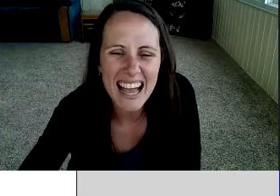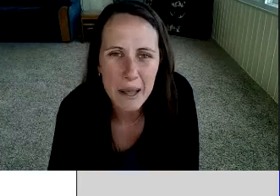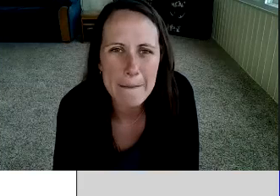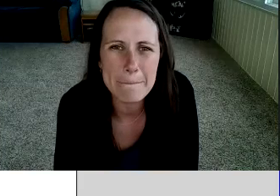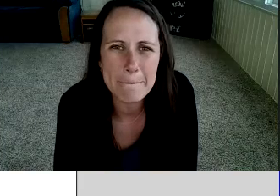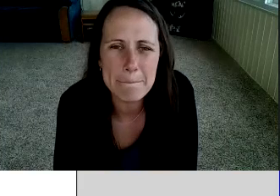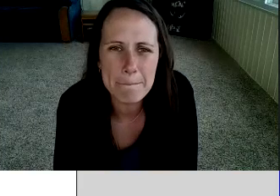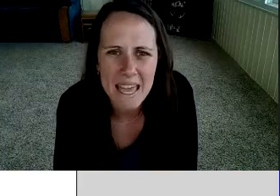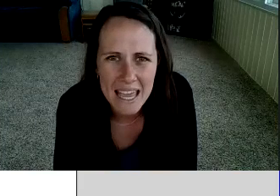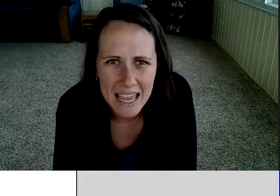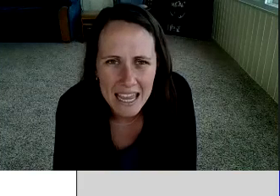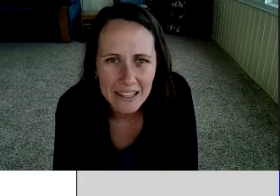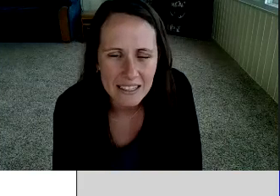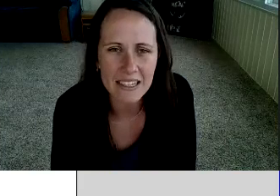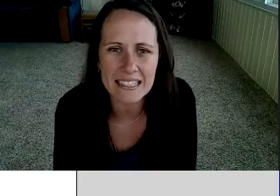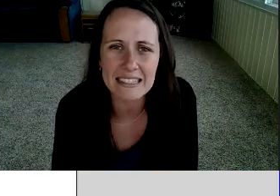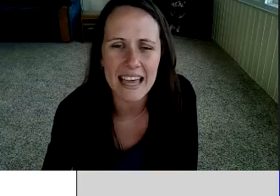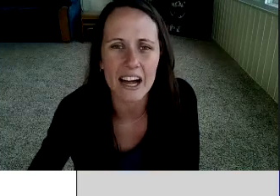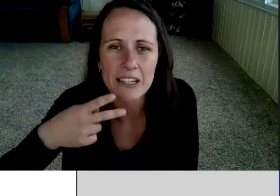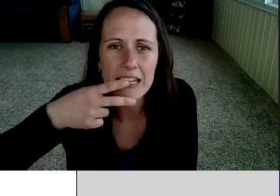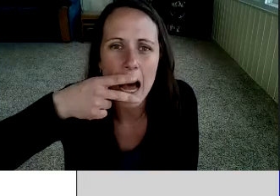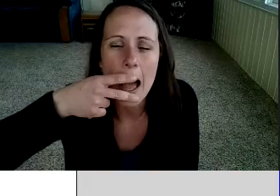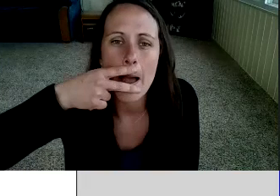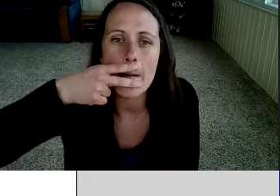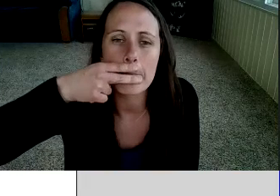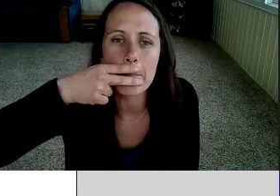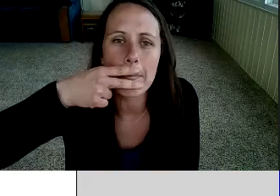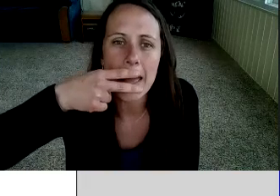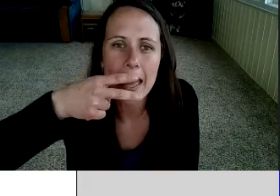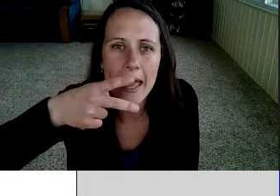It's not a big, nice and loud. It's a